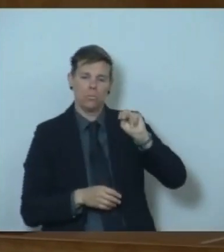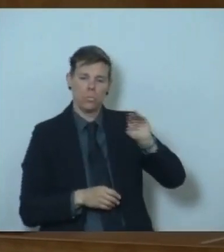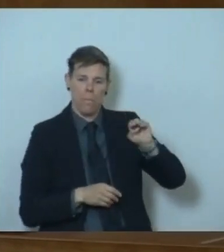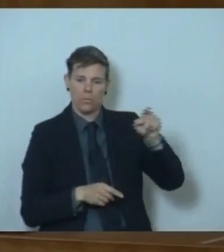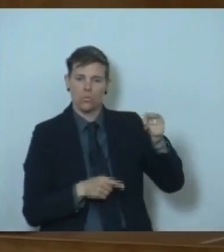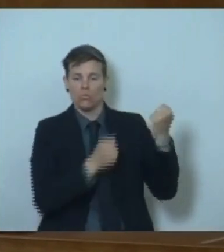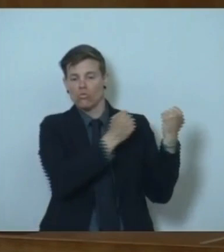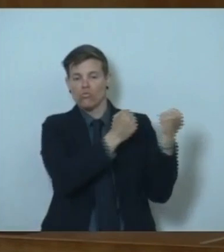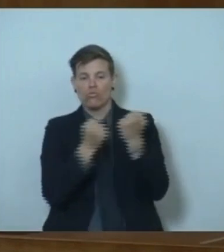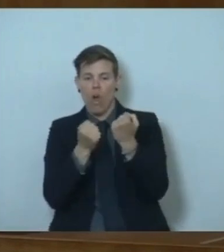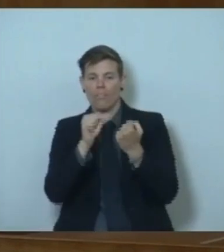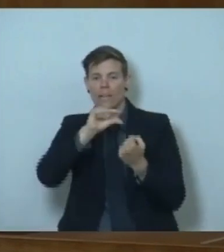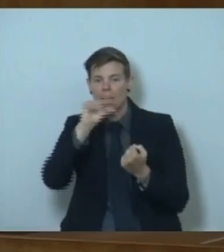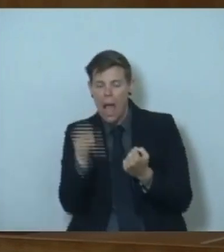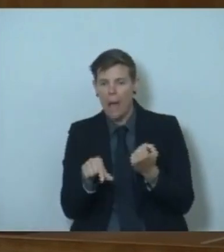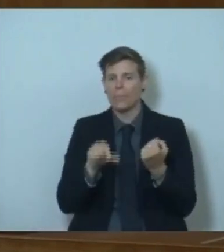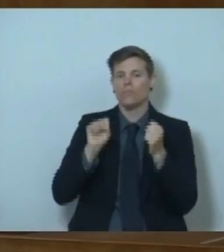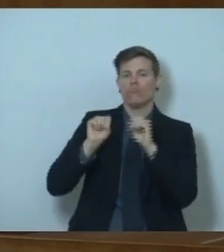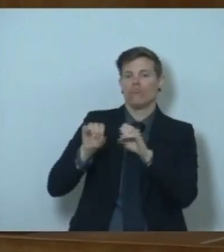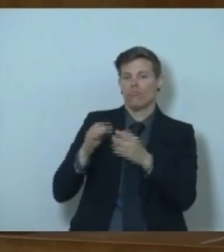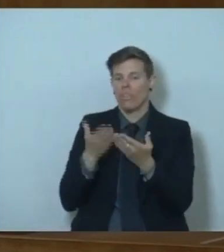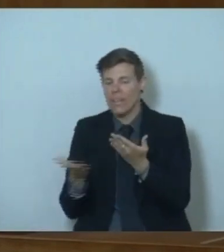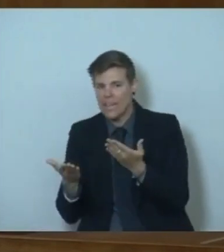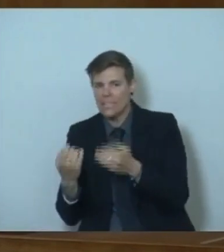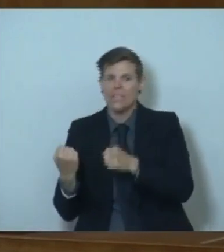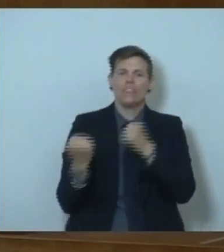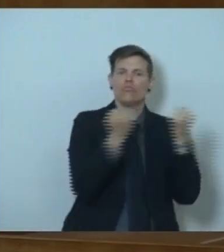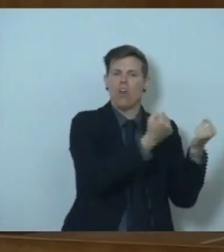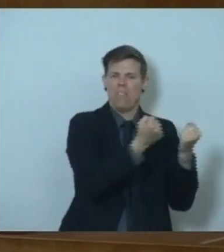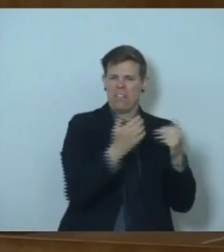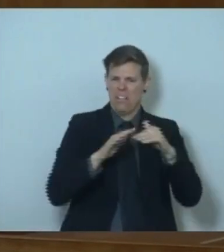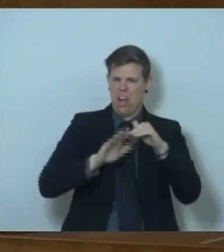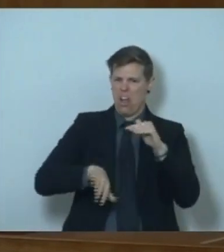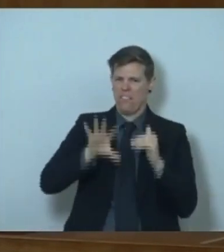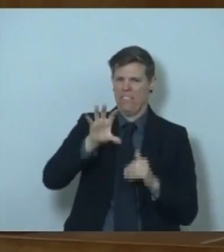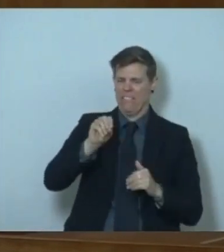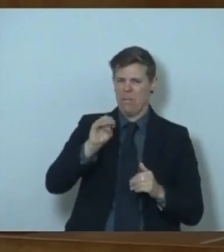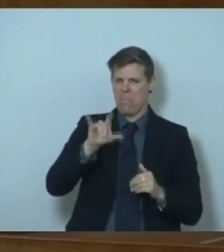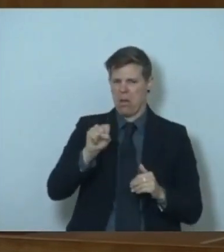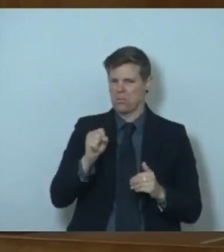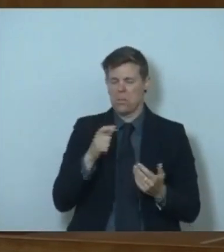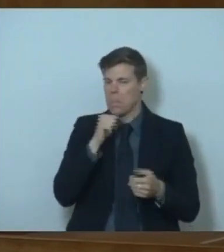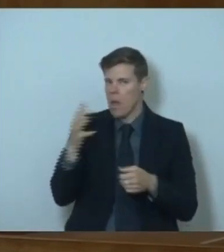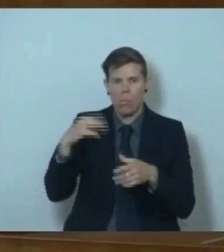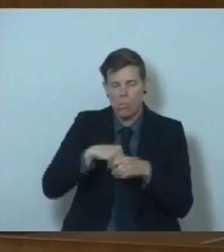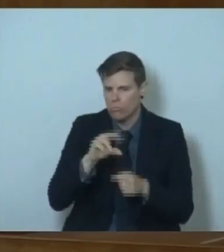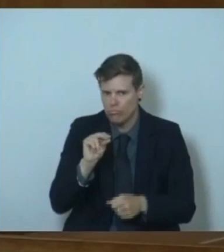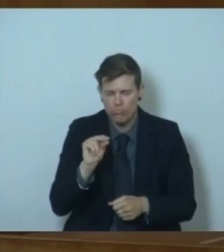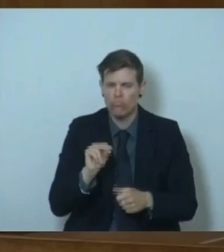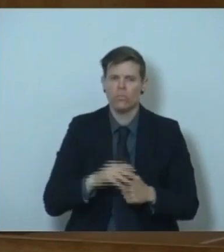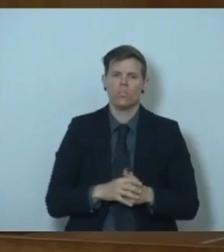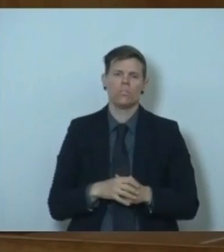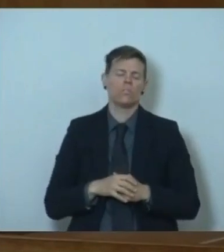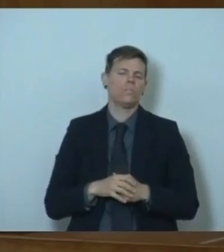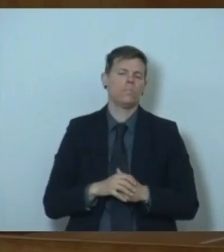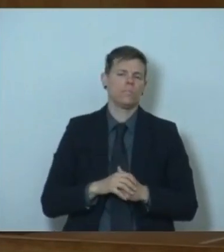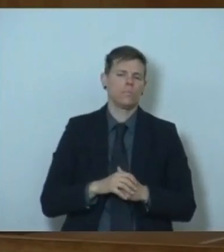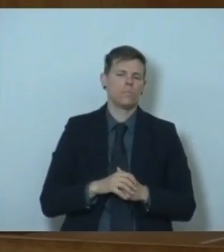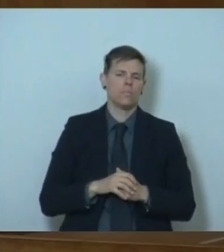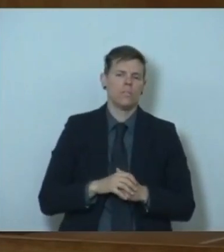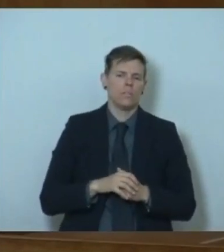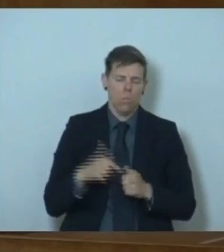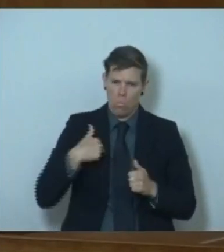than 50 miles. But as we looked at the various cut points, and the other thing we did is we looked at major freeways, I-25